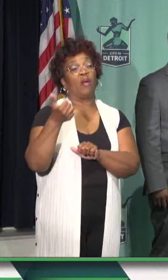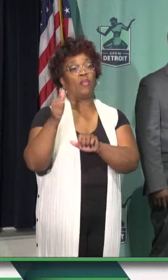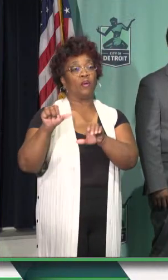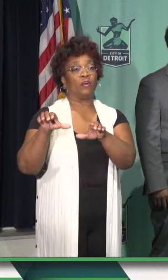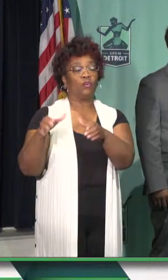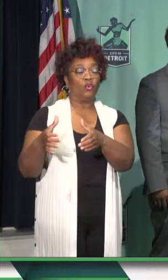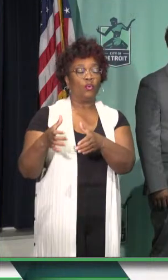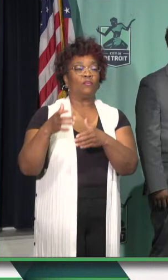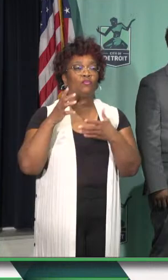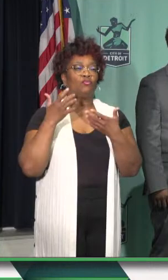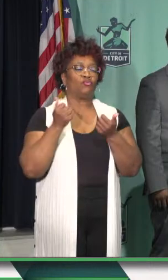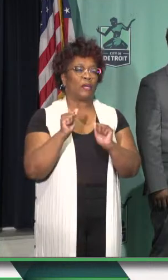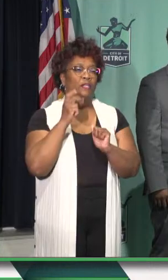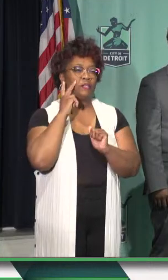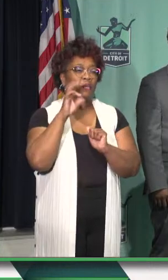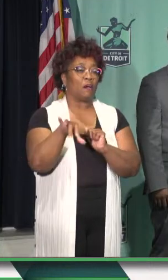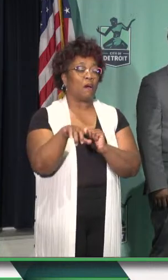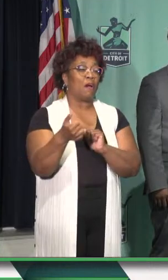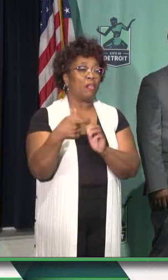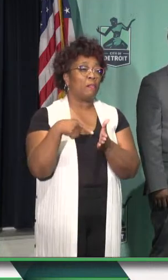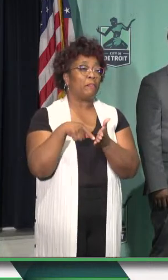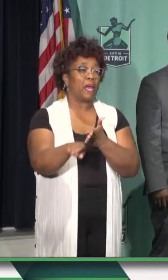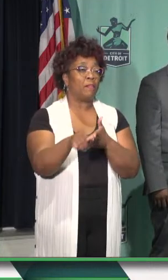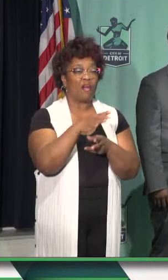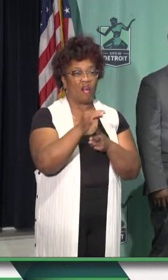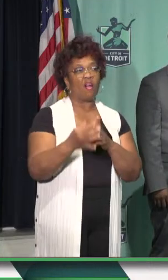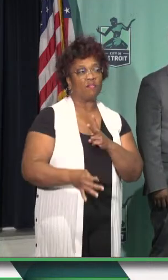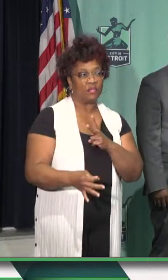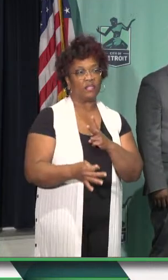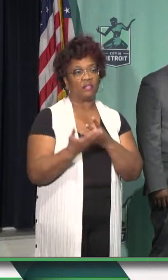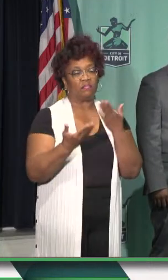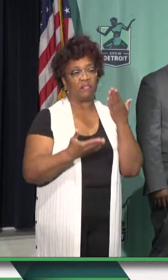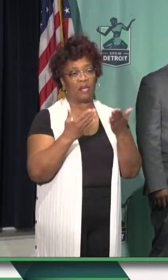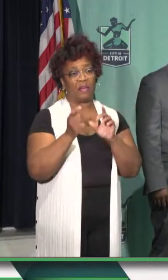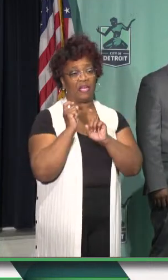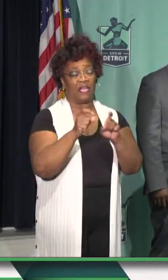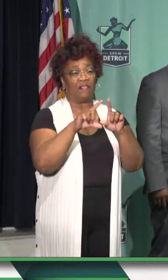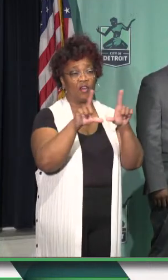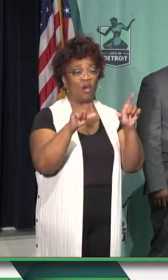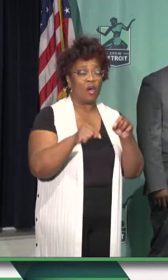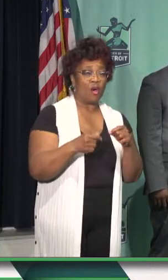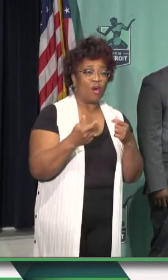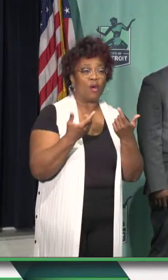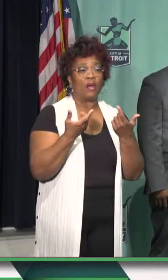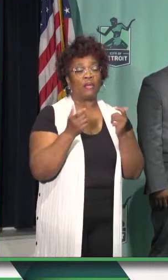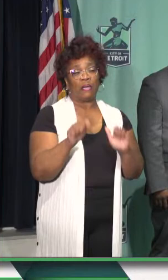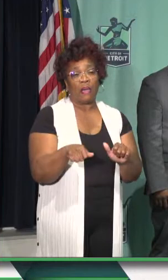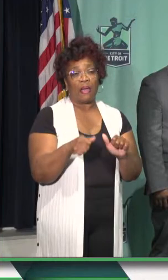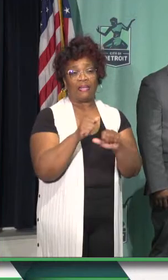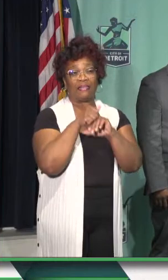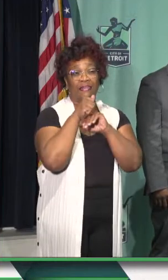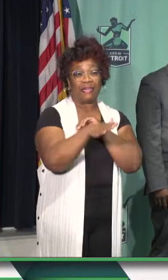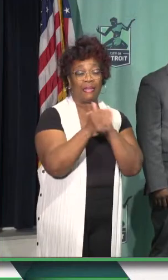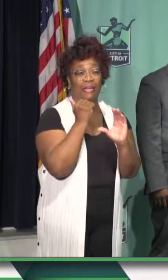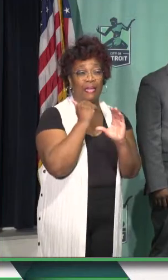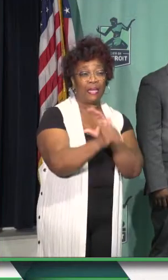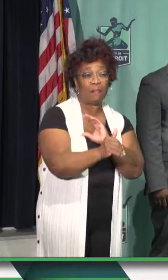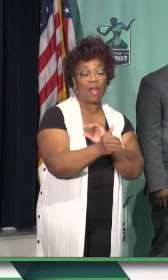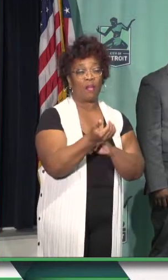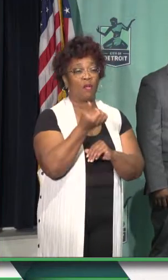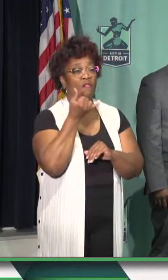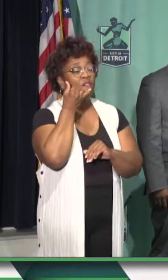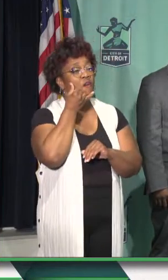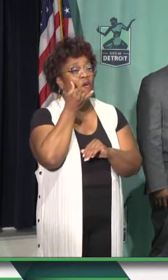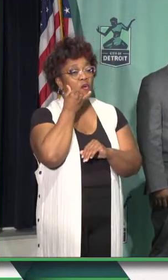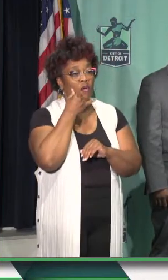card or digital payment option deliverable by phone or email. This third party will ensure the tipster